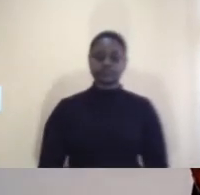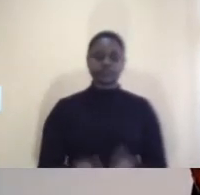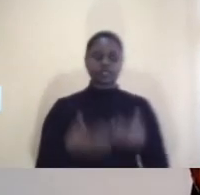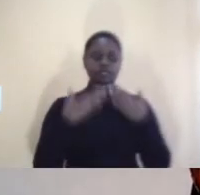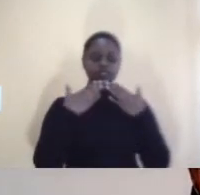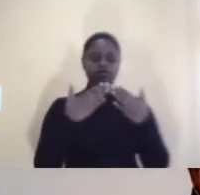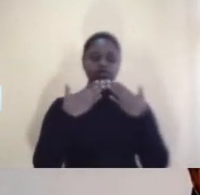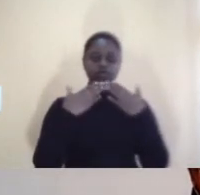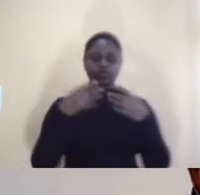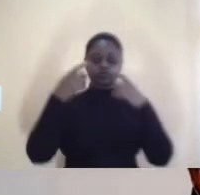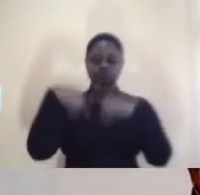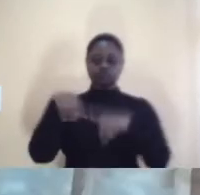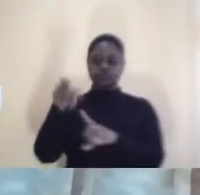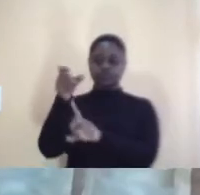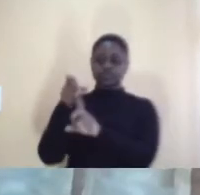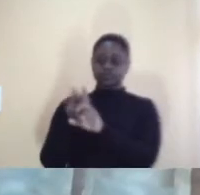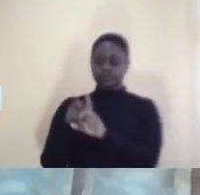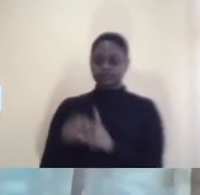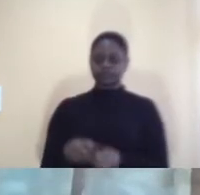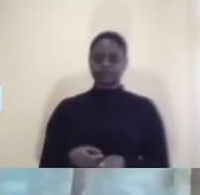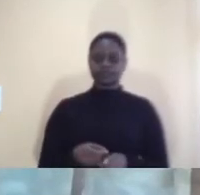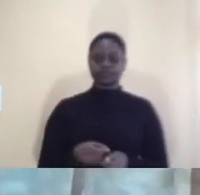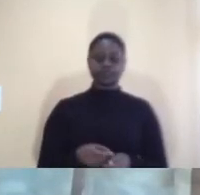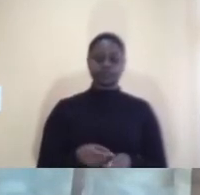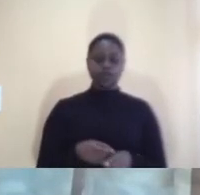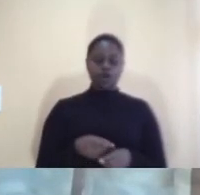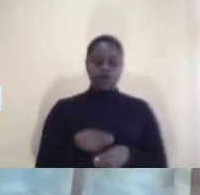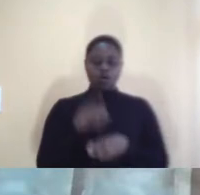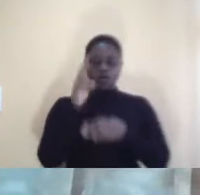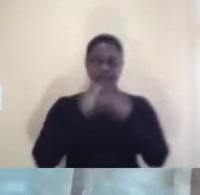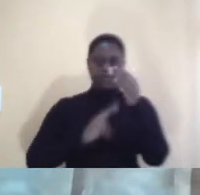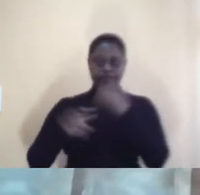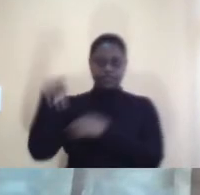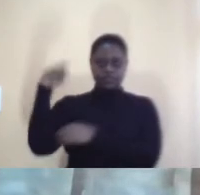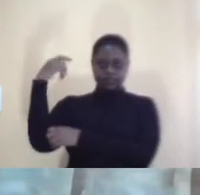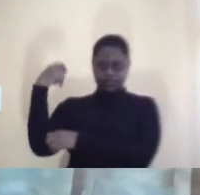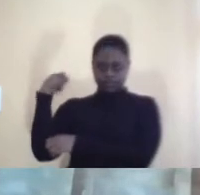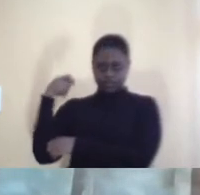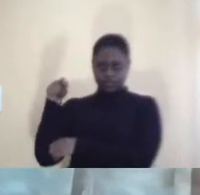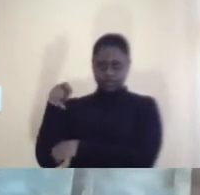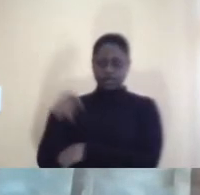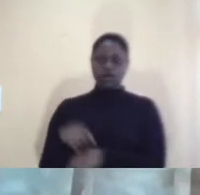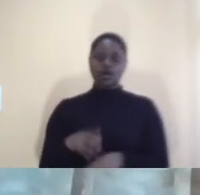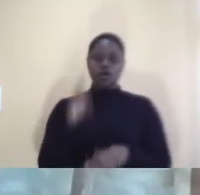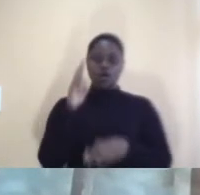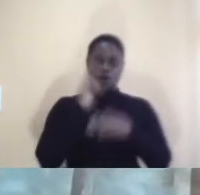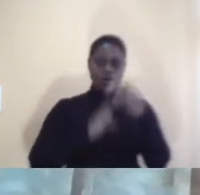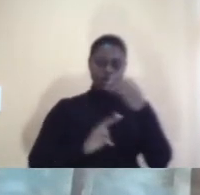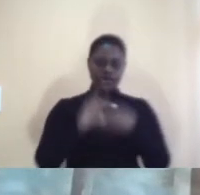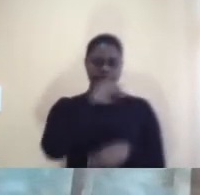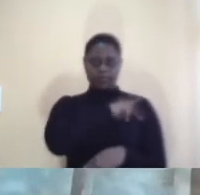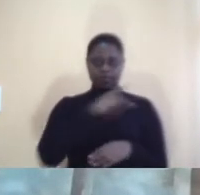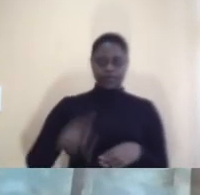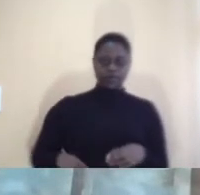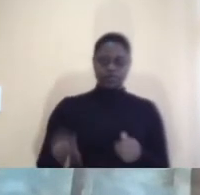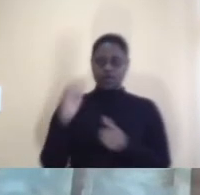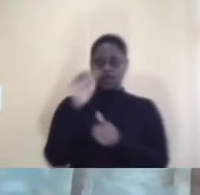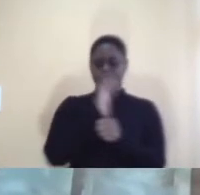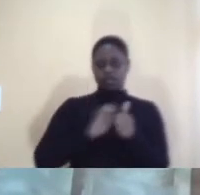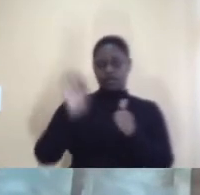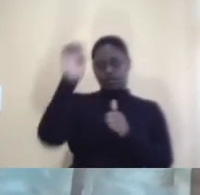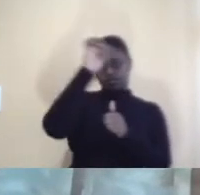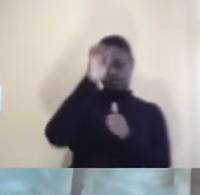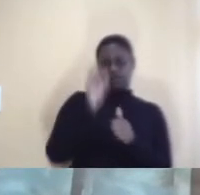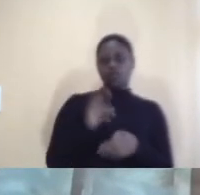you, Honorable Chair, Honorable Speaker, Honorable Premier and the Executive,